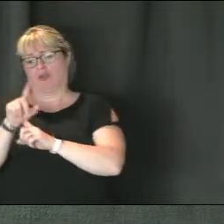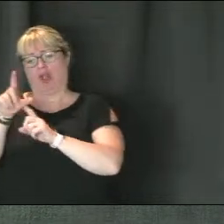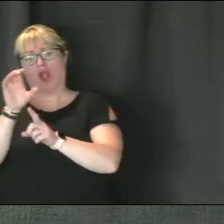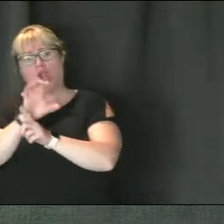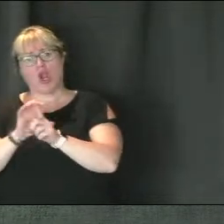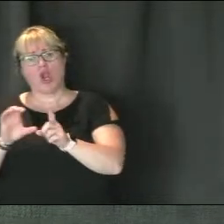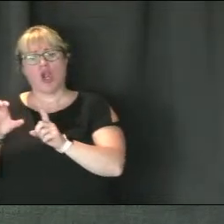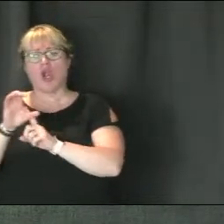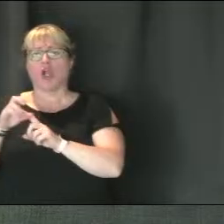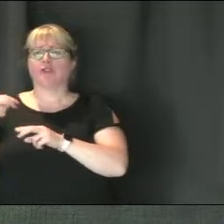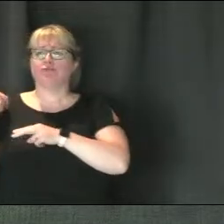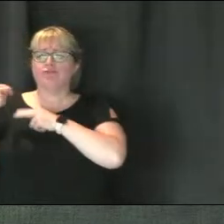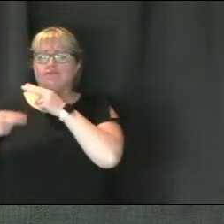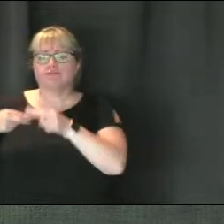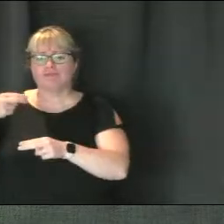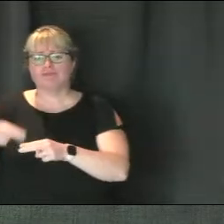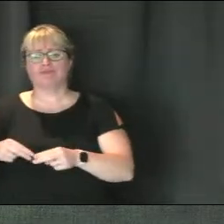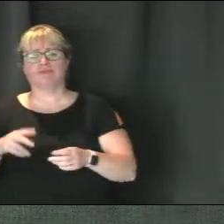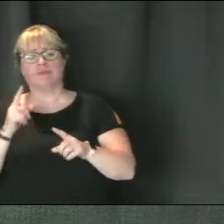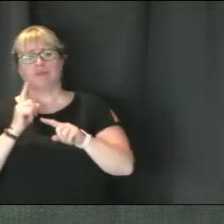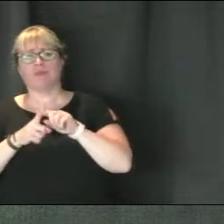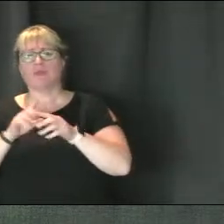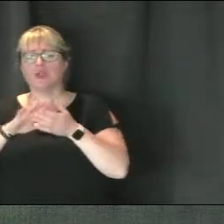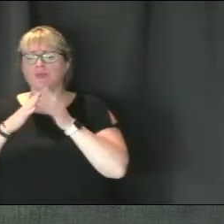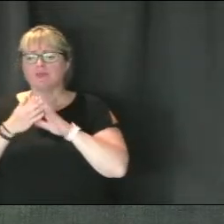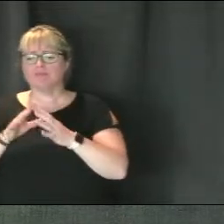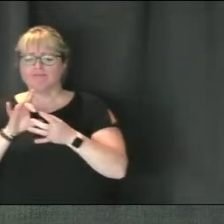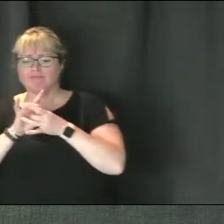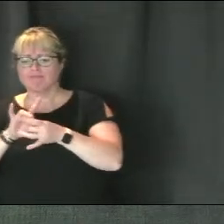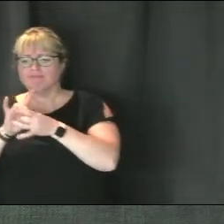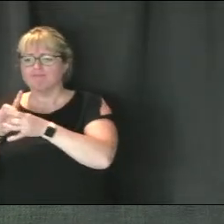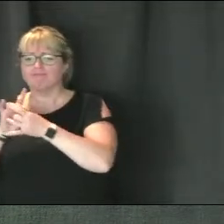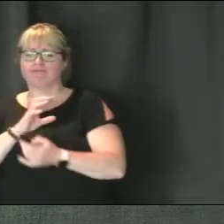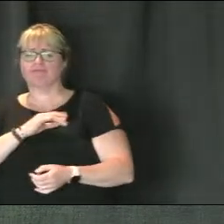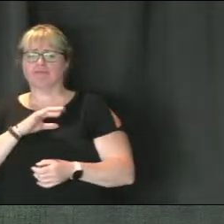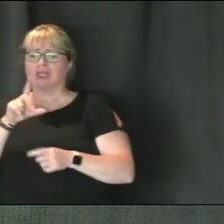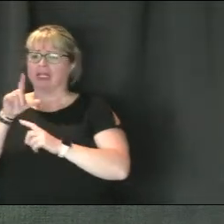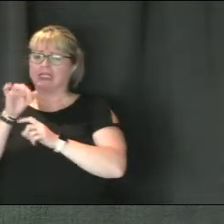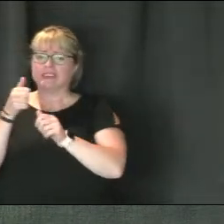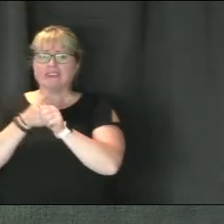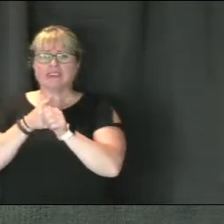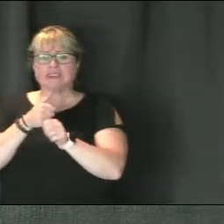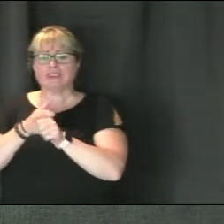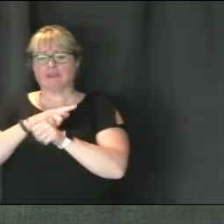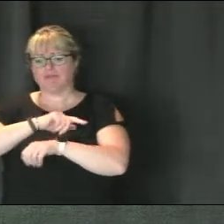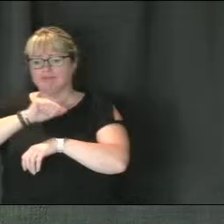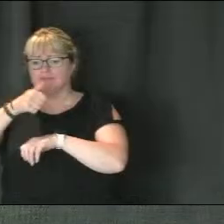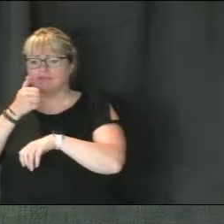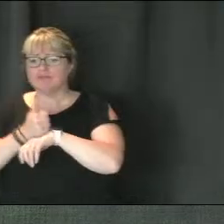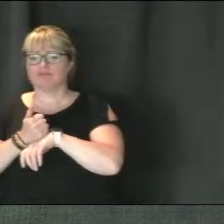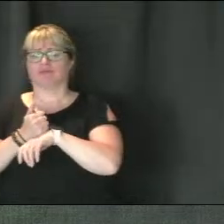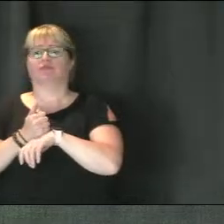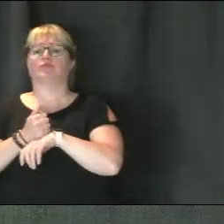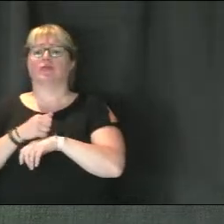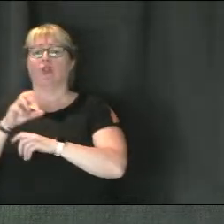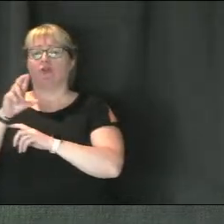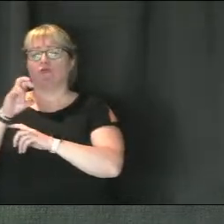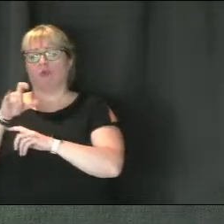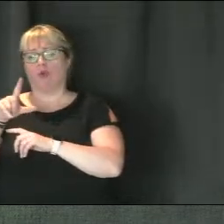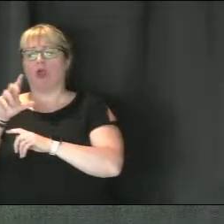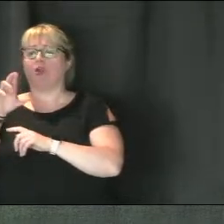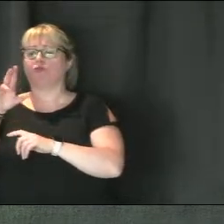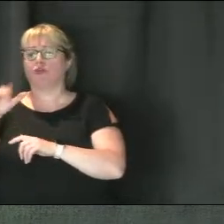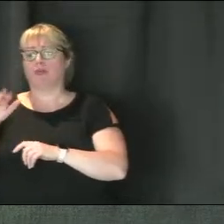while forming deep community connections. Linda holds a variety of diverse roles, such as founder and chapter queen of the Royal Ruby